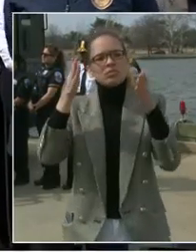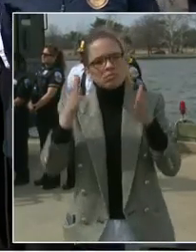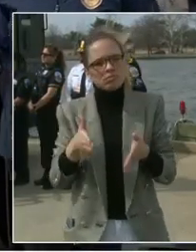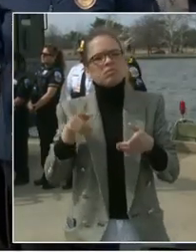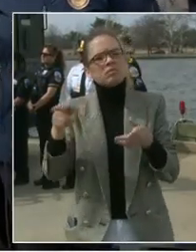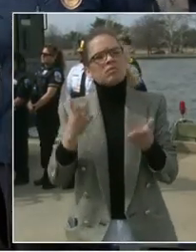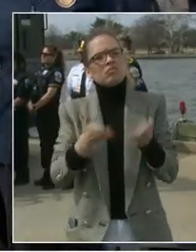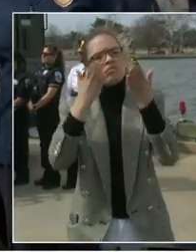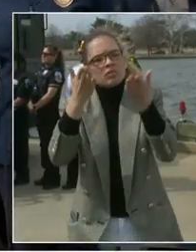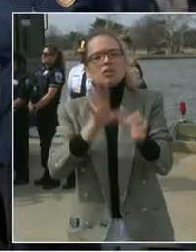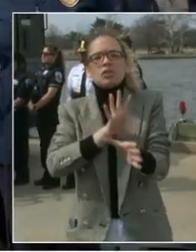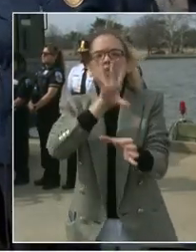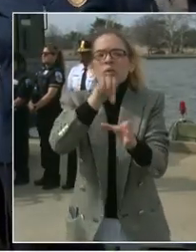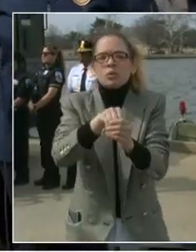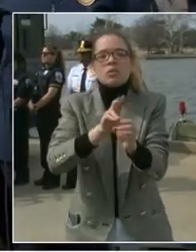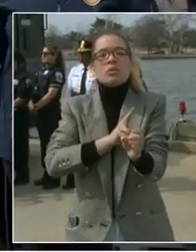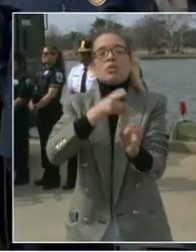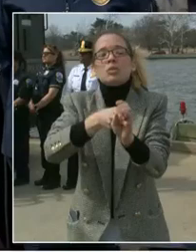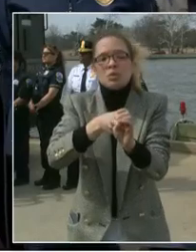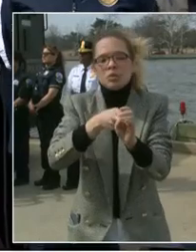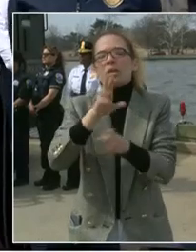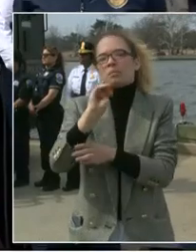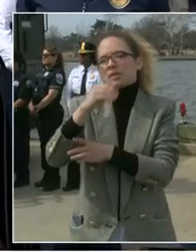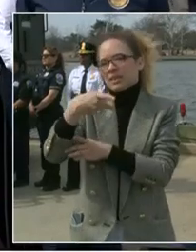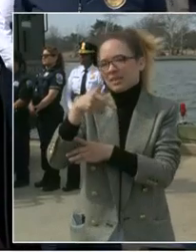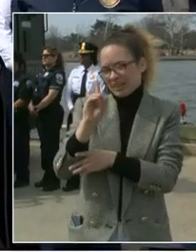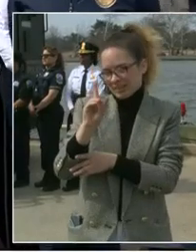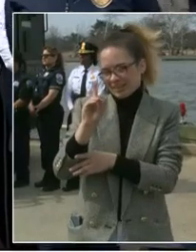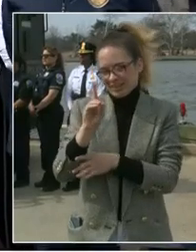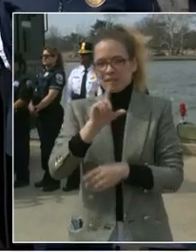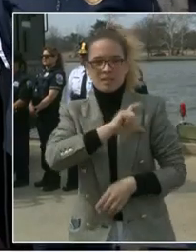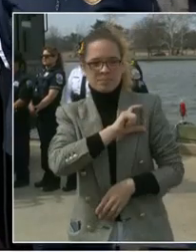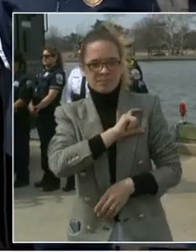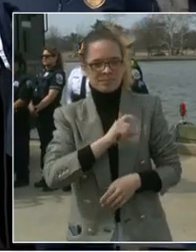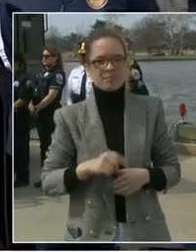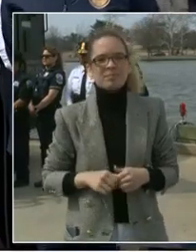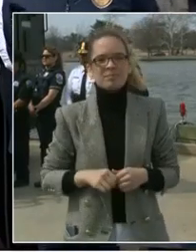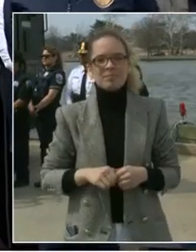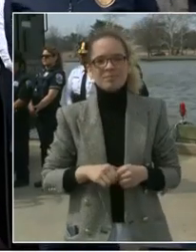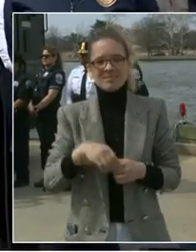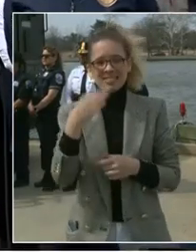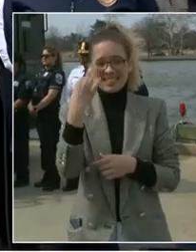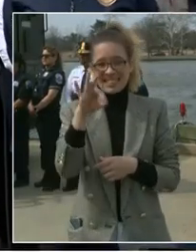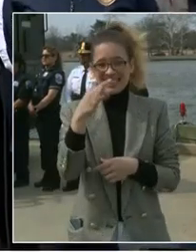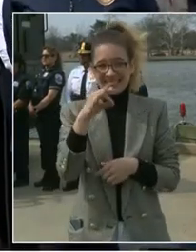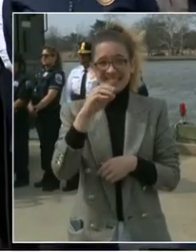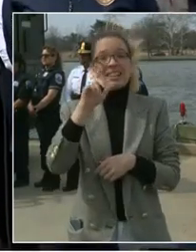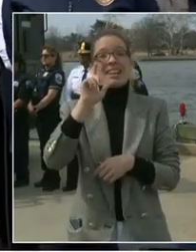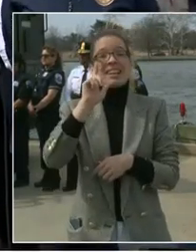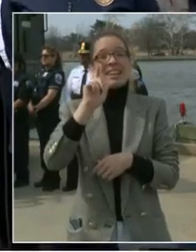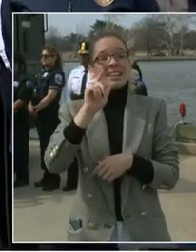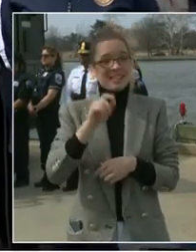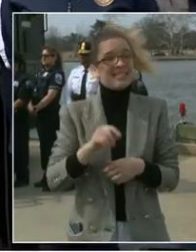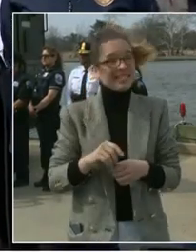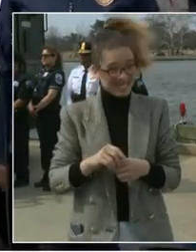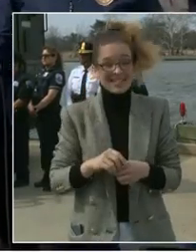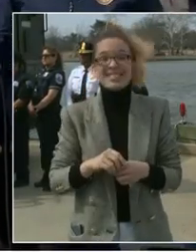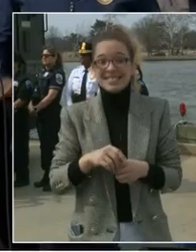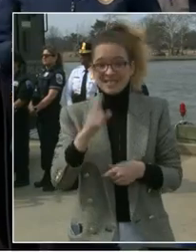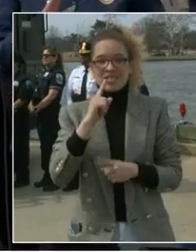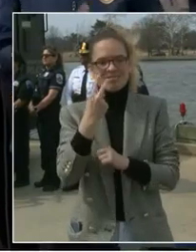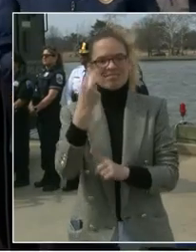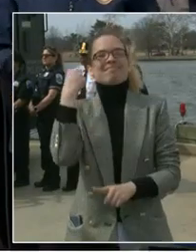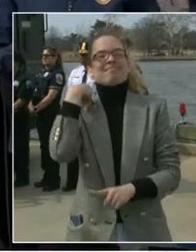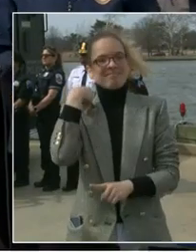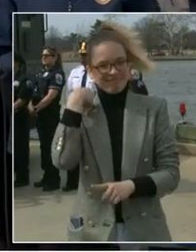Police Department. Almost 19 years later, I look back and I know I made the best decision for